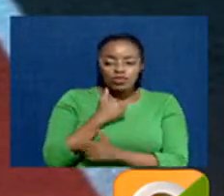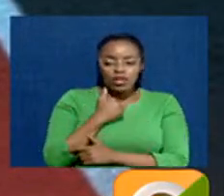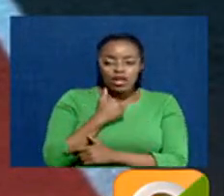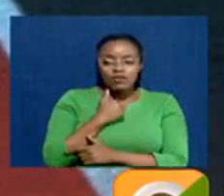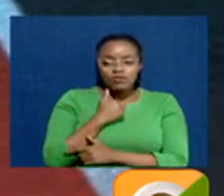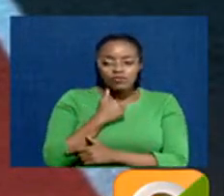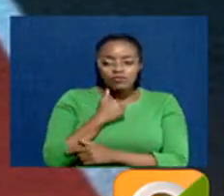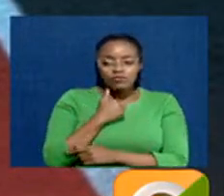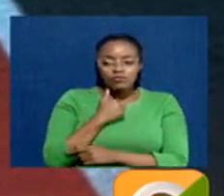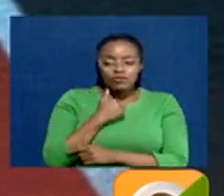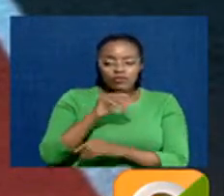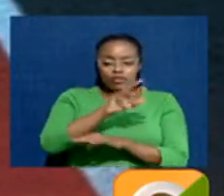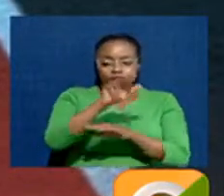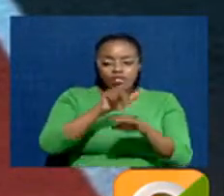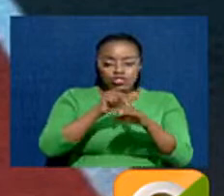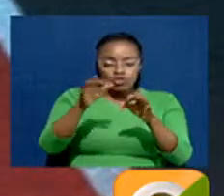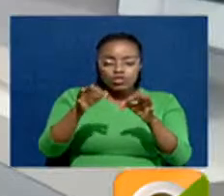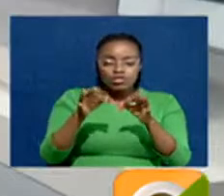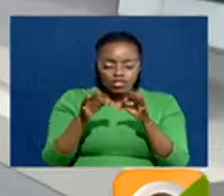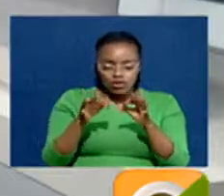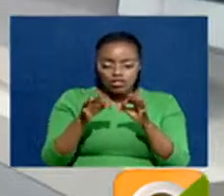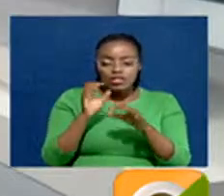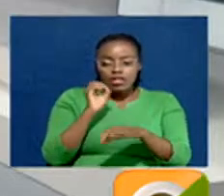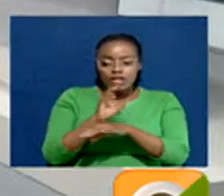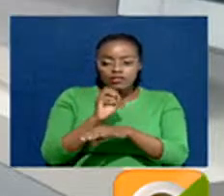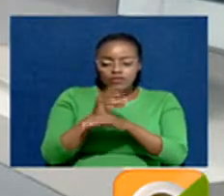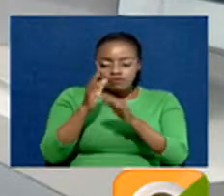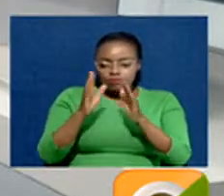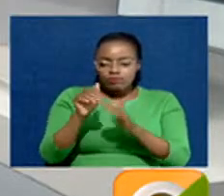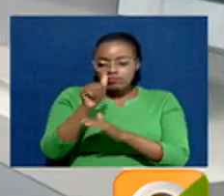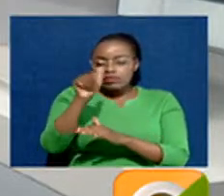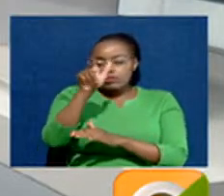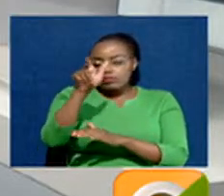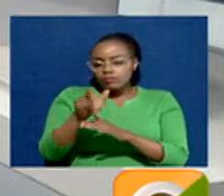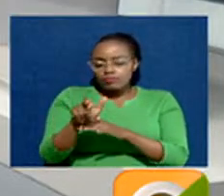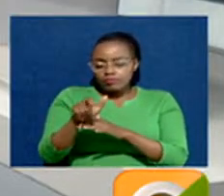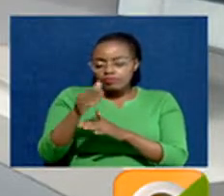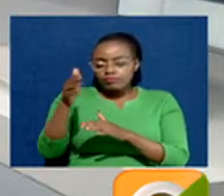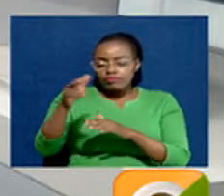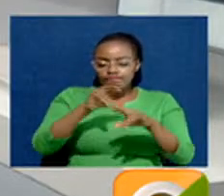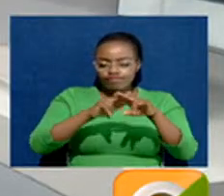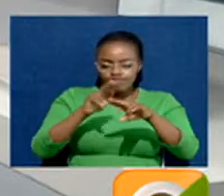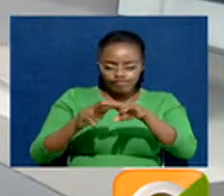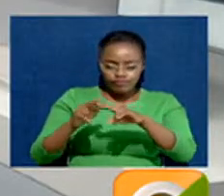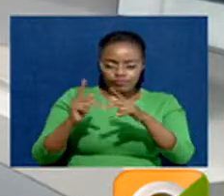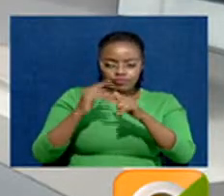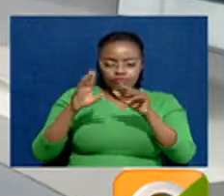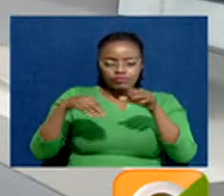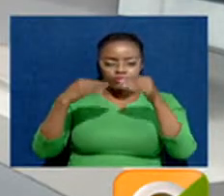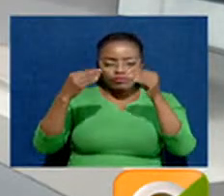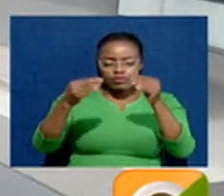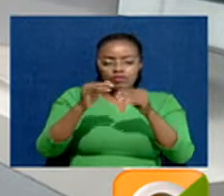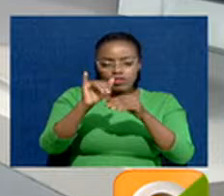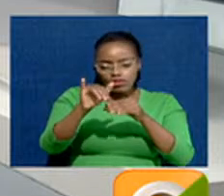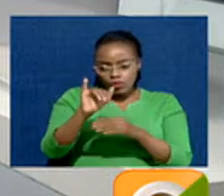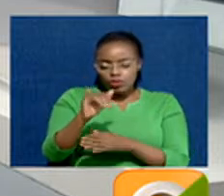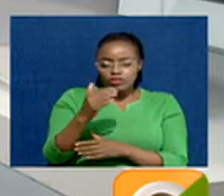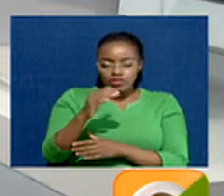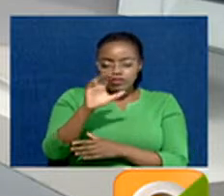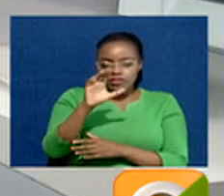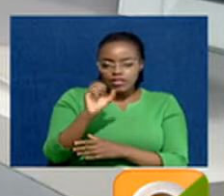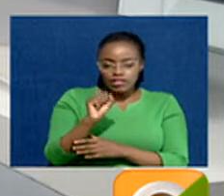a national security advisor seated here, somebody else seated here, and they are given those cabinet